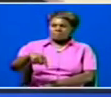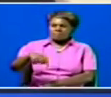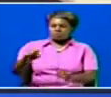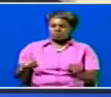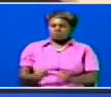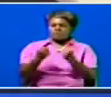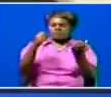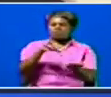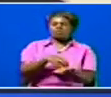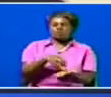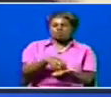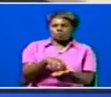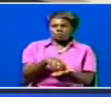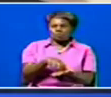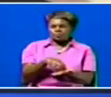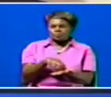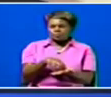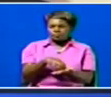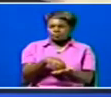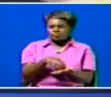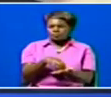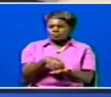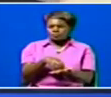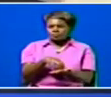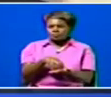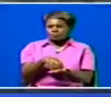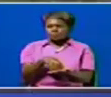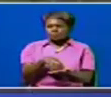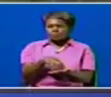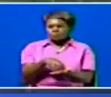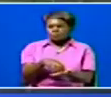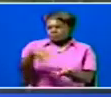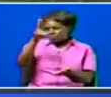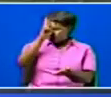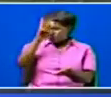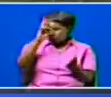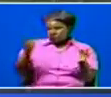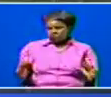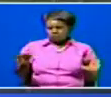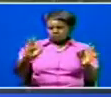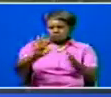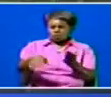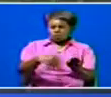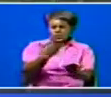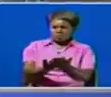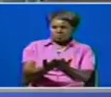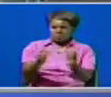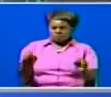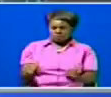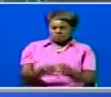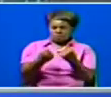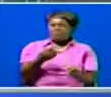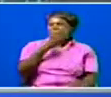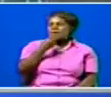hospital, were able to swiftly come in and rescue them. Police officers arrived at the scene and rescued the four